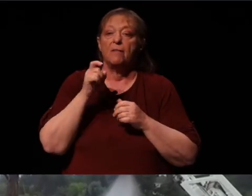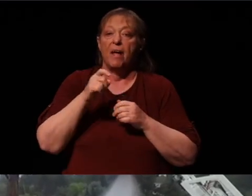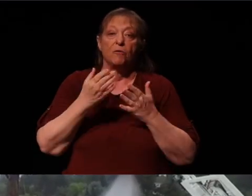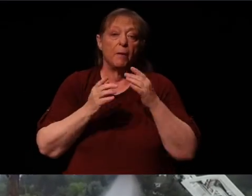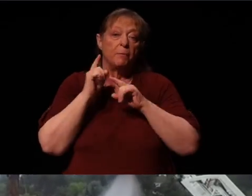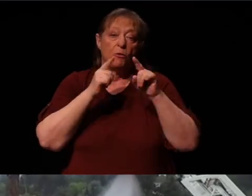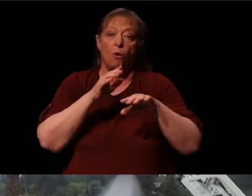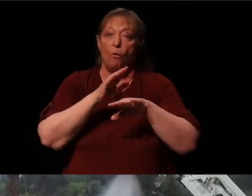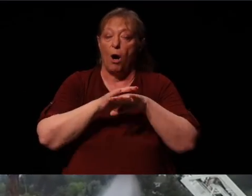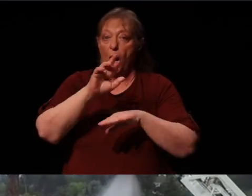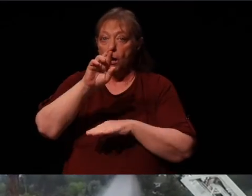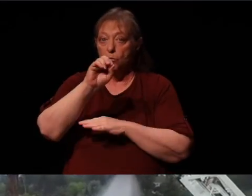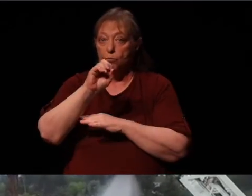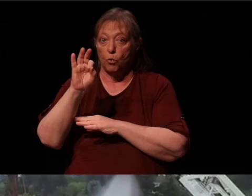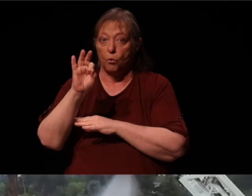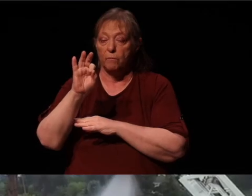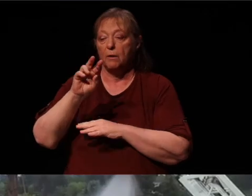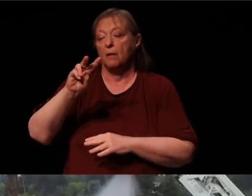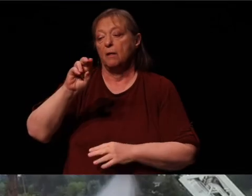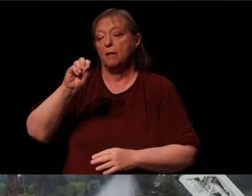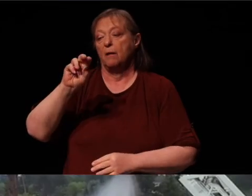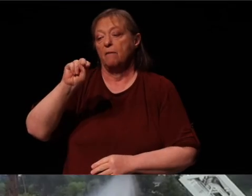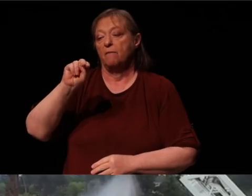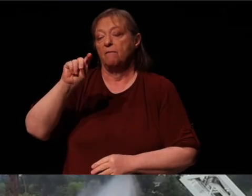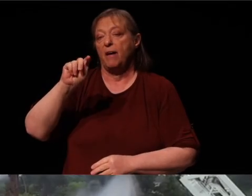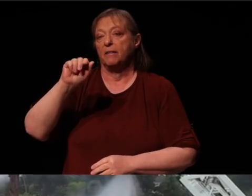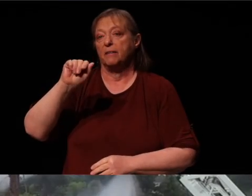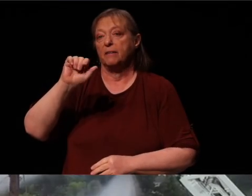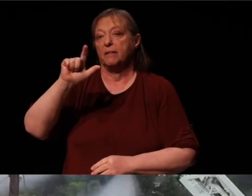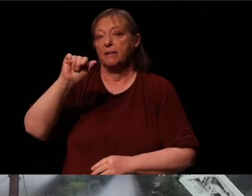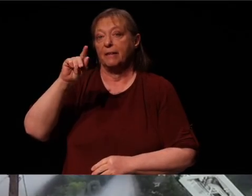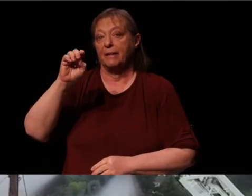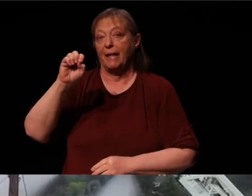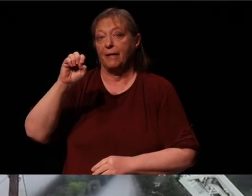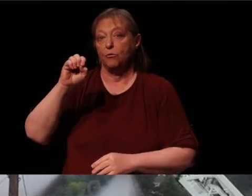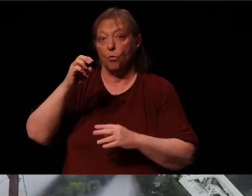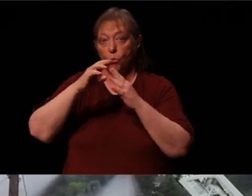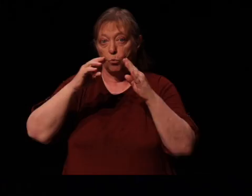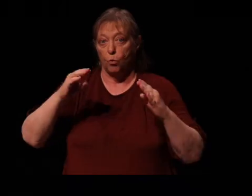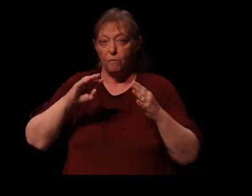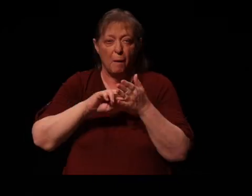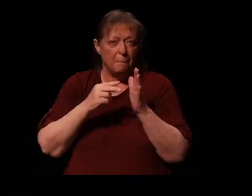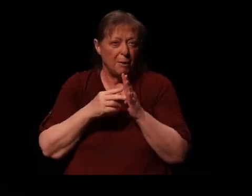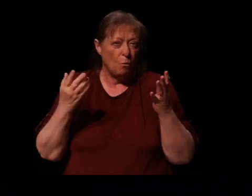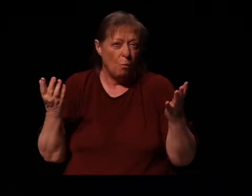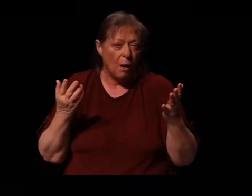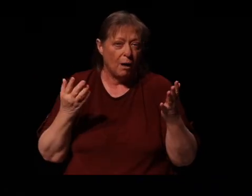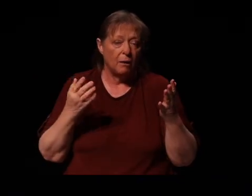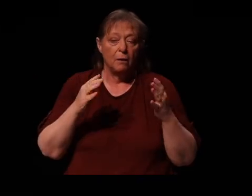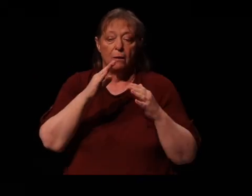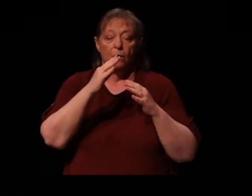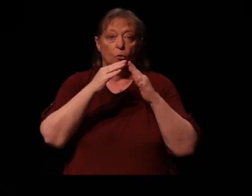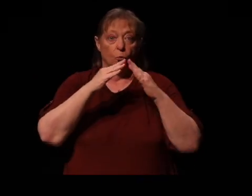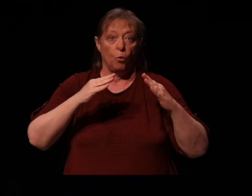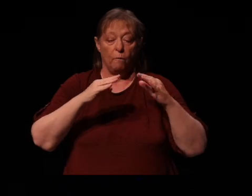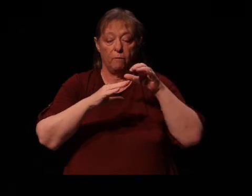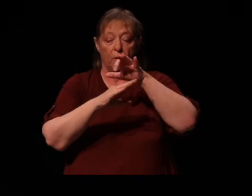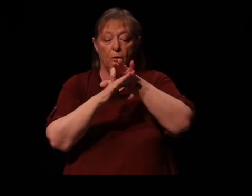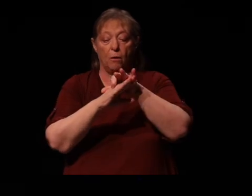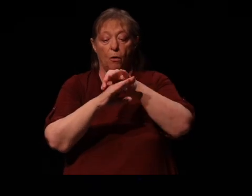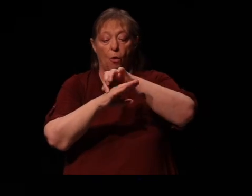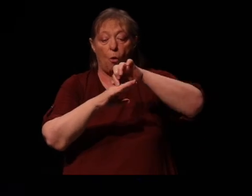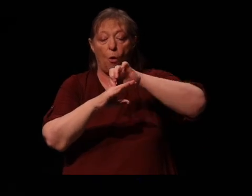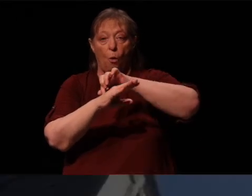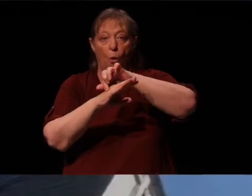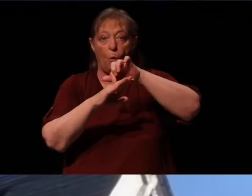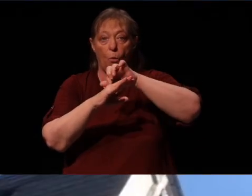have to be able to get to a roof to ventilate the roof. They call it ventilating the roof. And what that means is that they're going to put a hole in